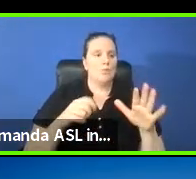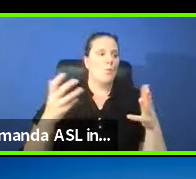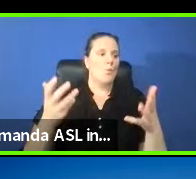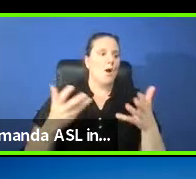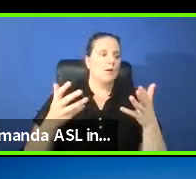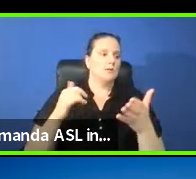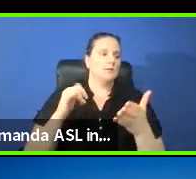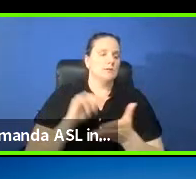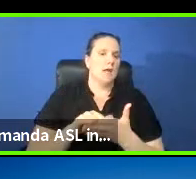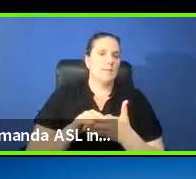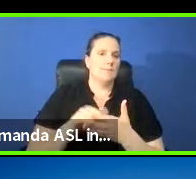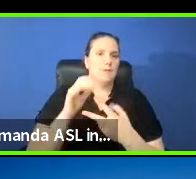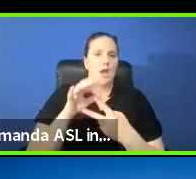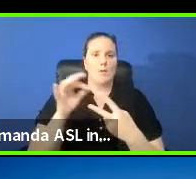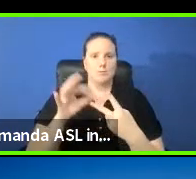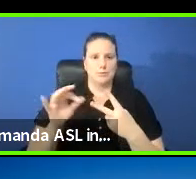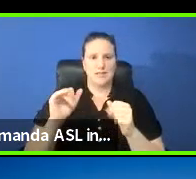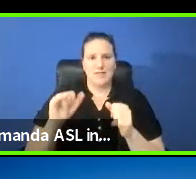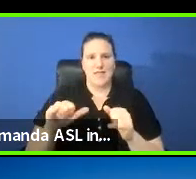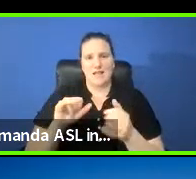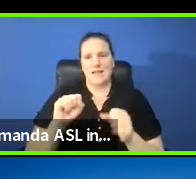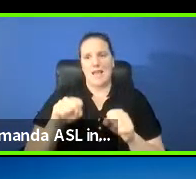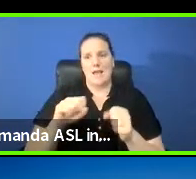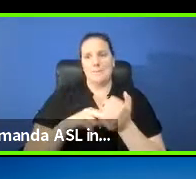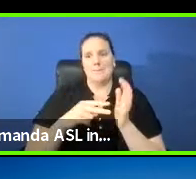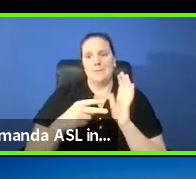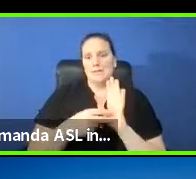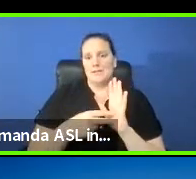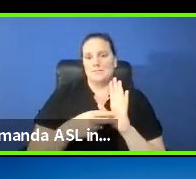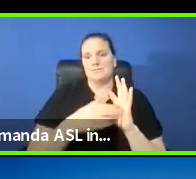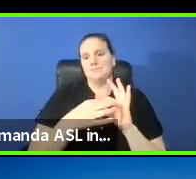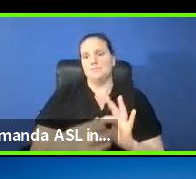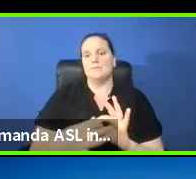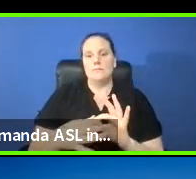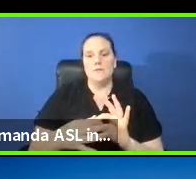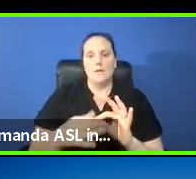that, what options could that mean around